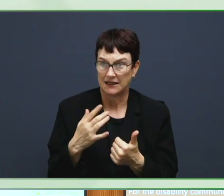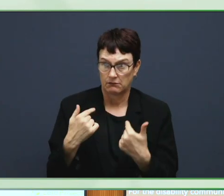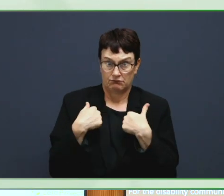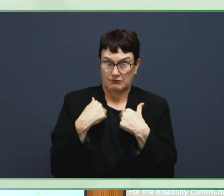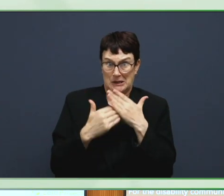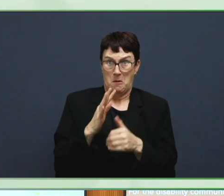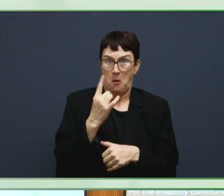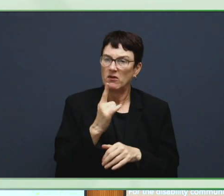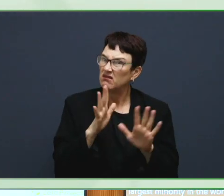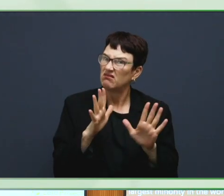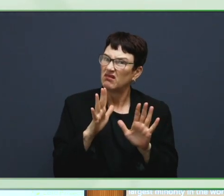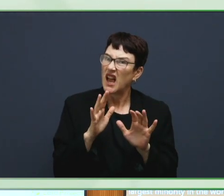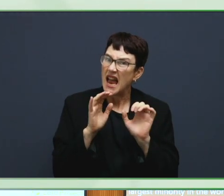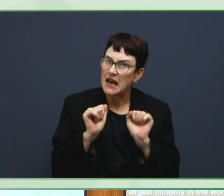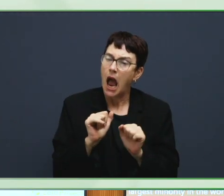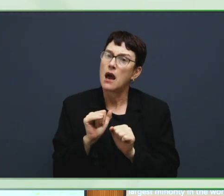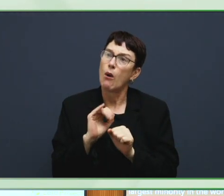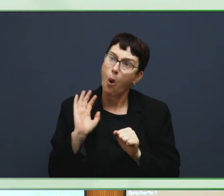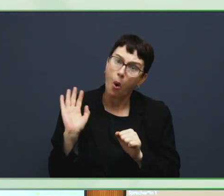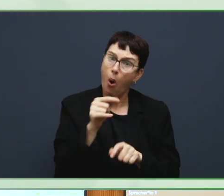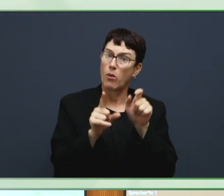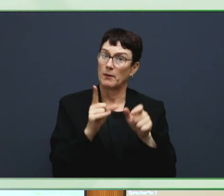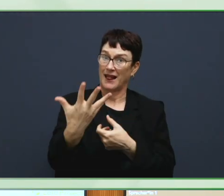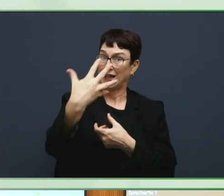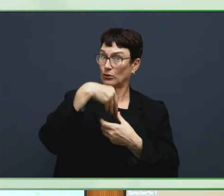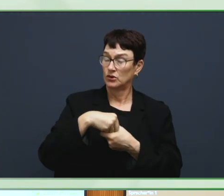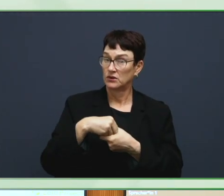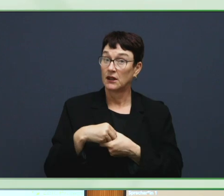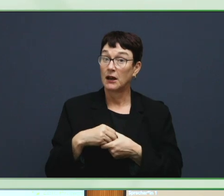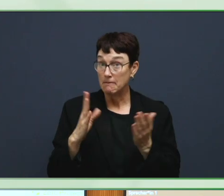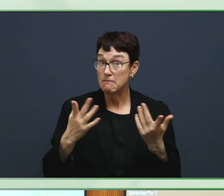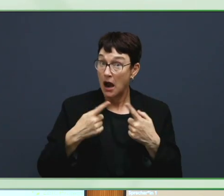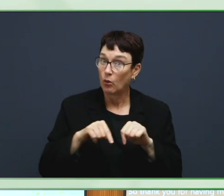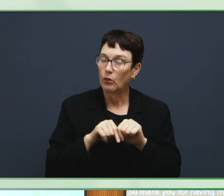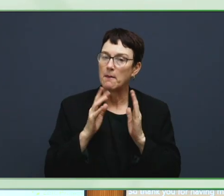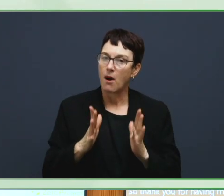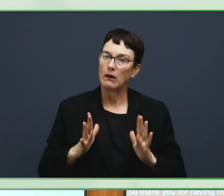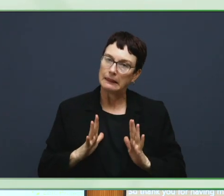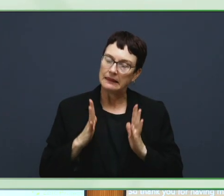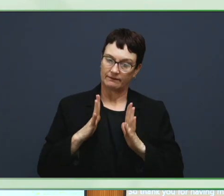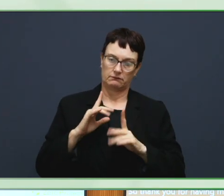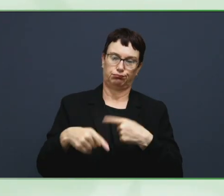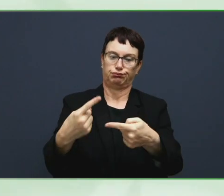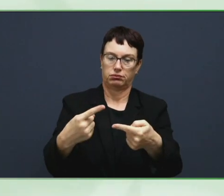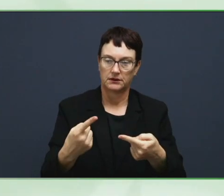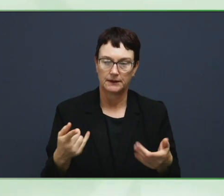lived long enough. So thank you for having me, and I hope we get a chance to connect throughout the conference.